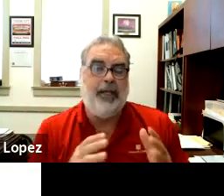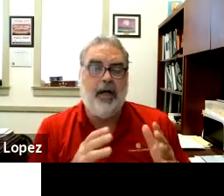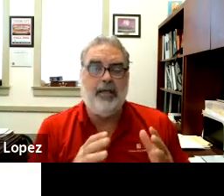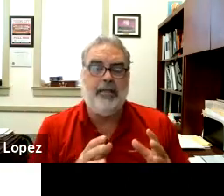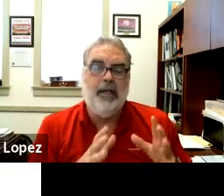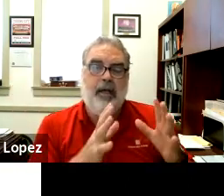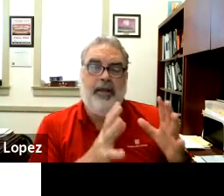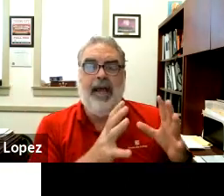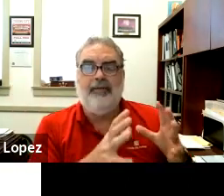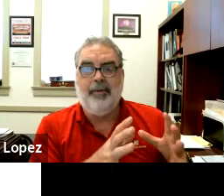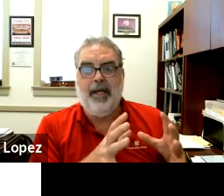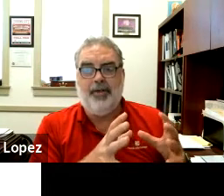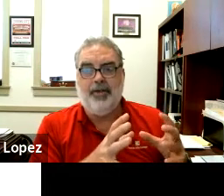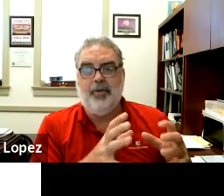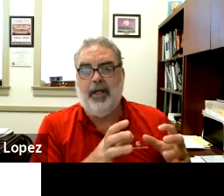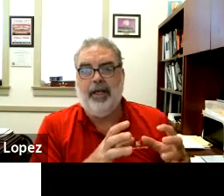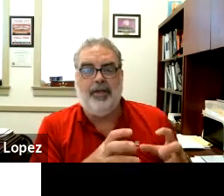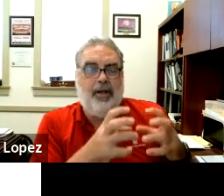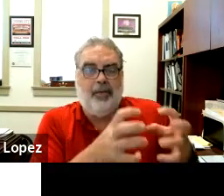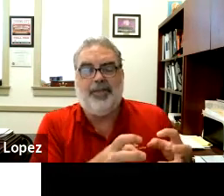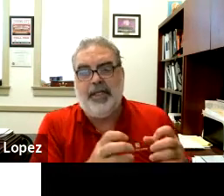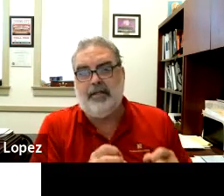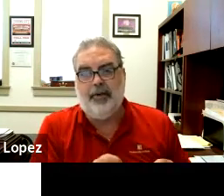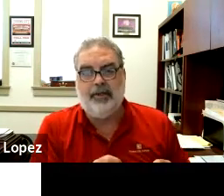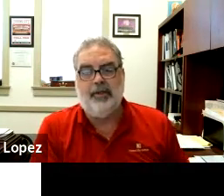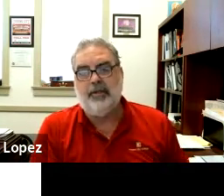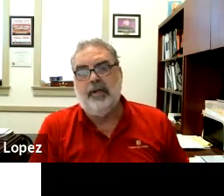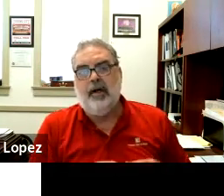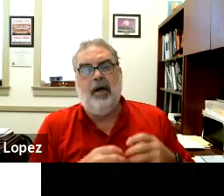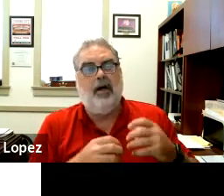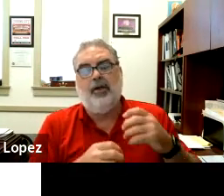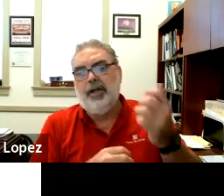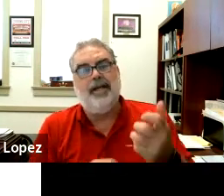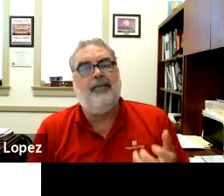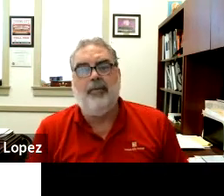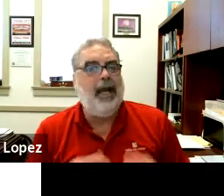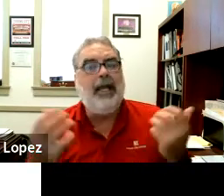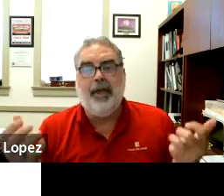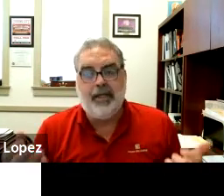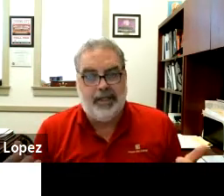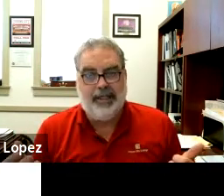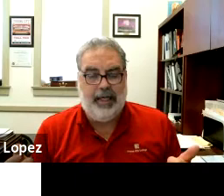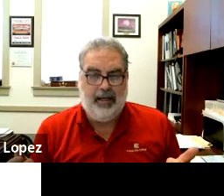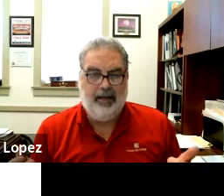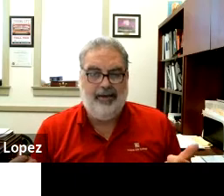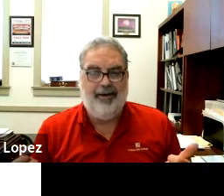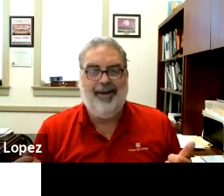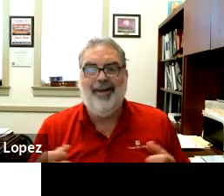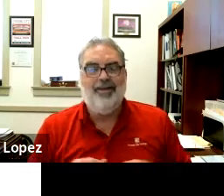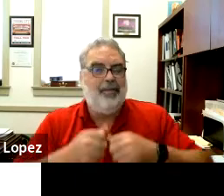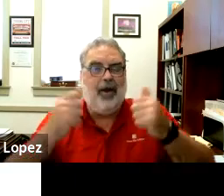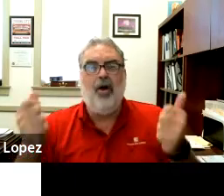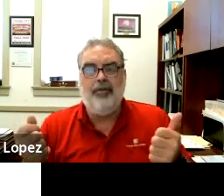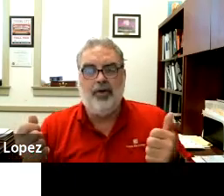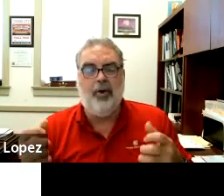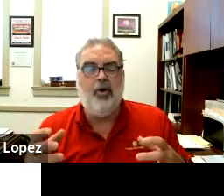others because they have limitations related to the number of seats, for instance. A good example would be anything in CTE, right?